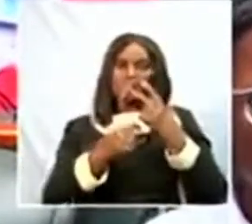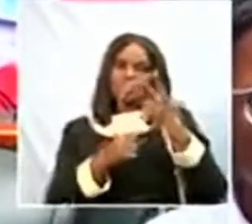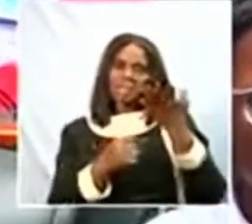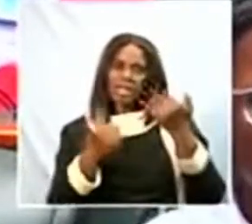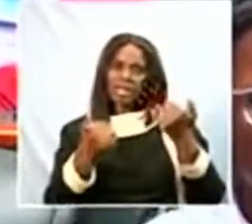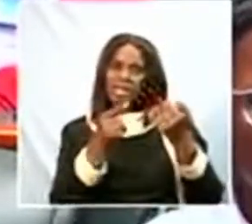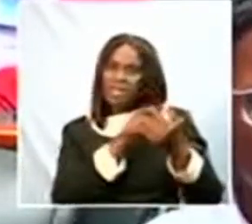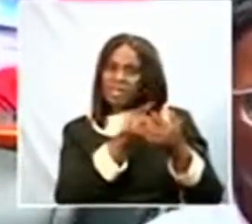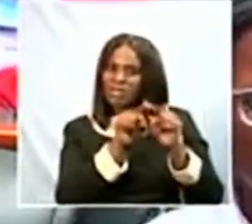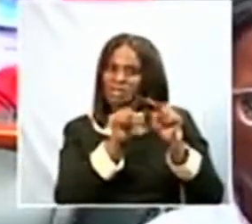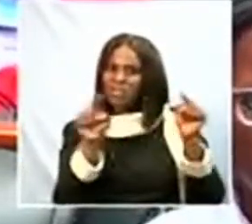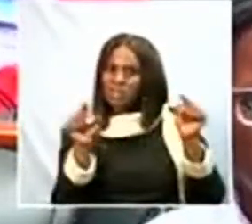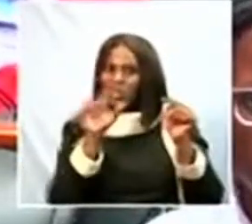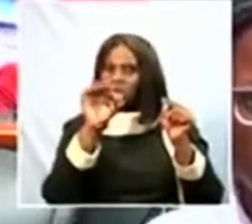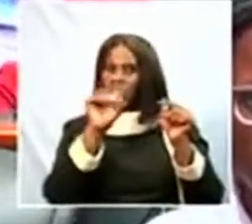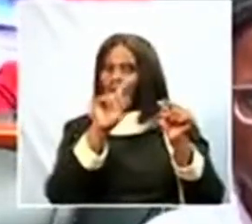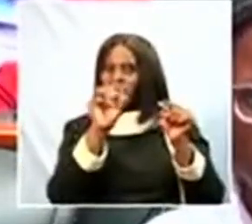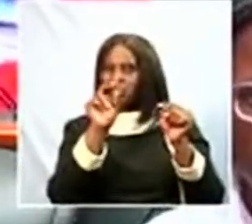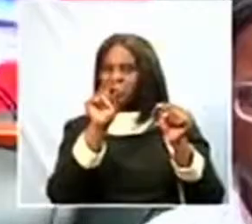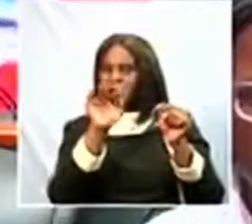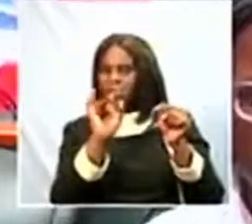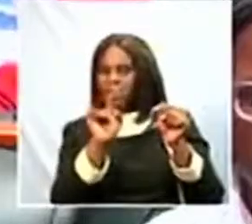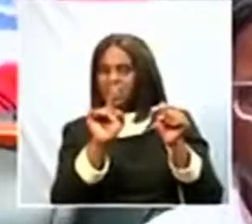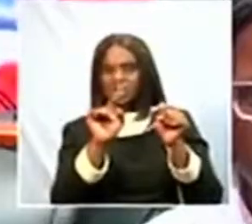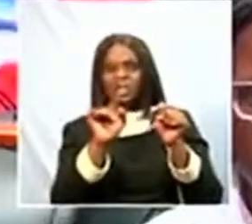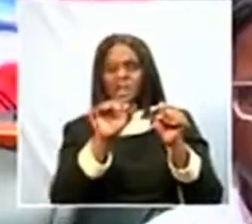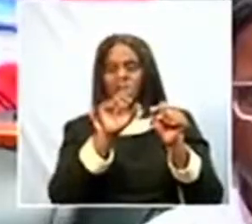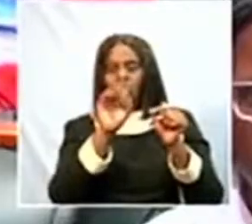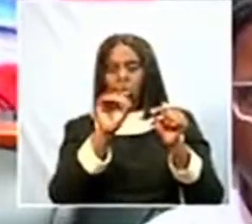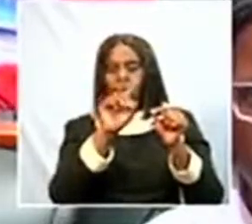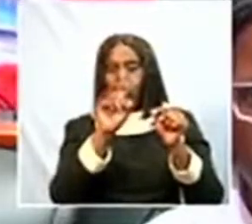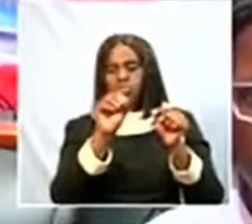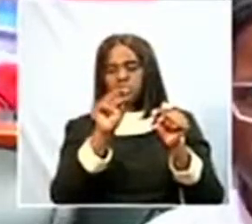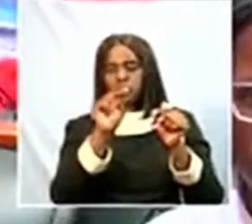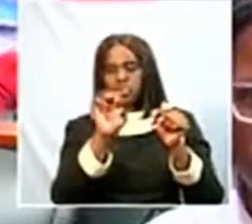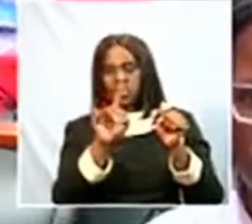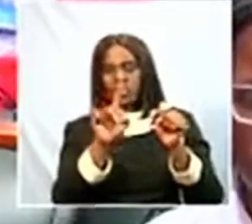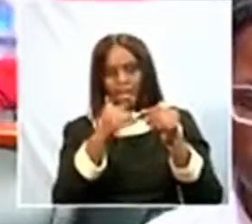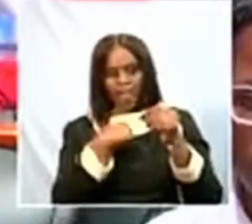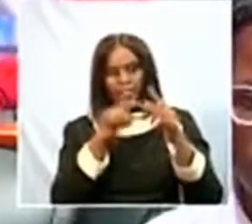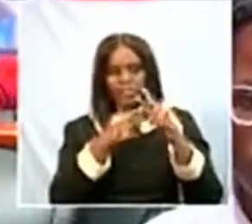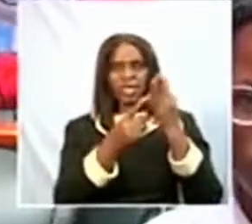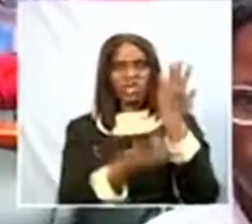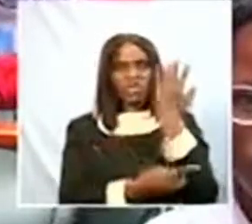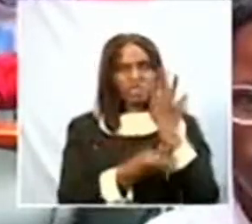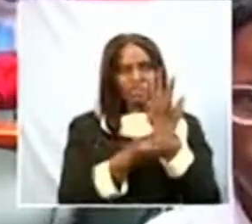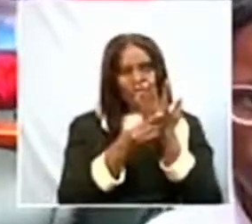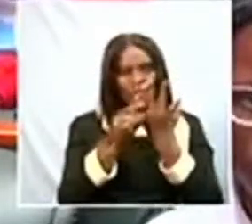the ozone layer has started thinning or developing holes.